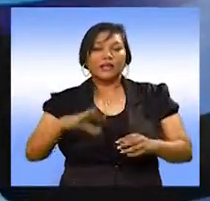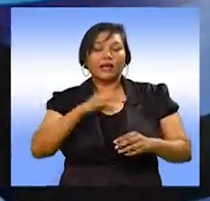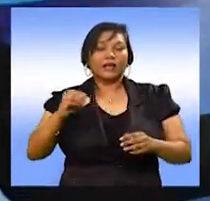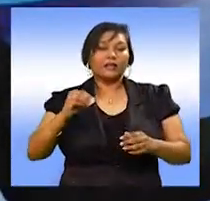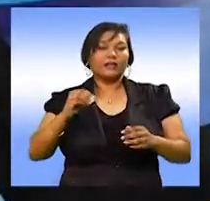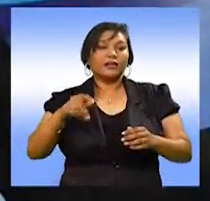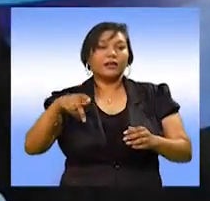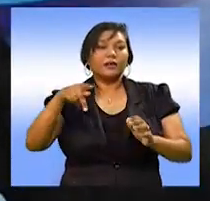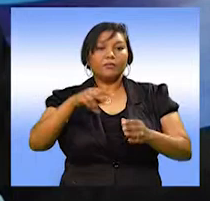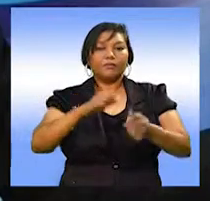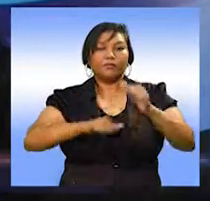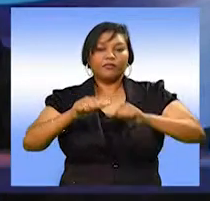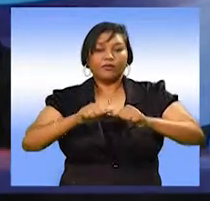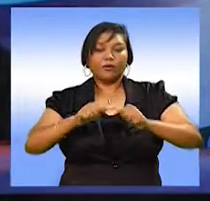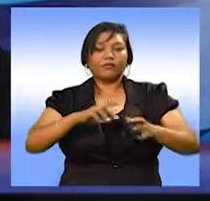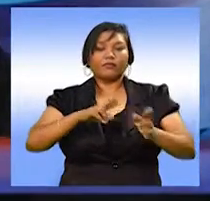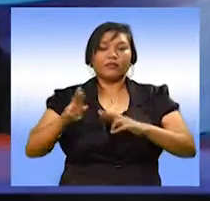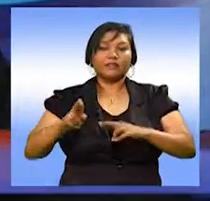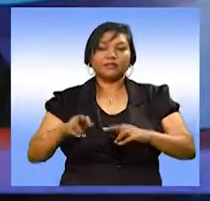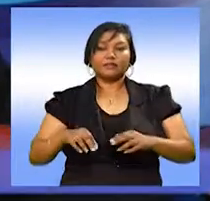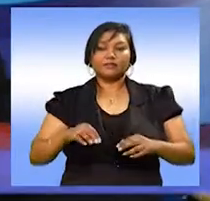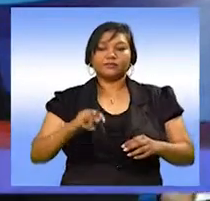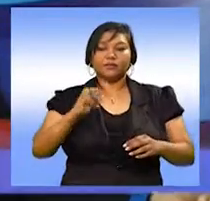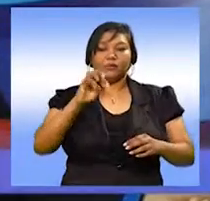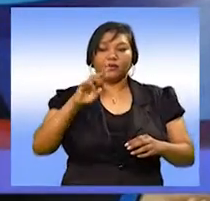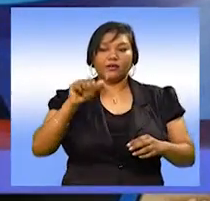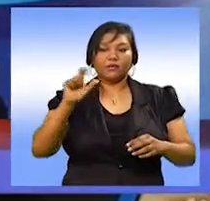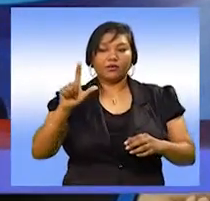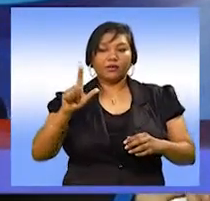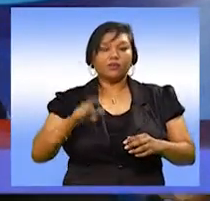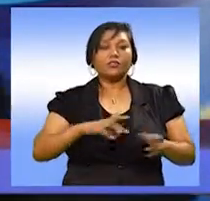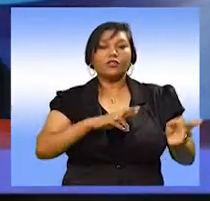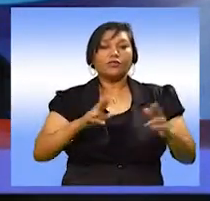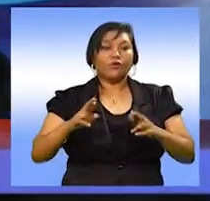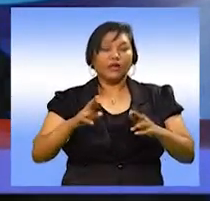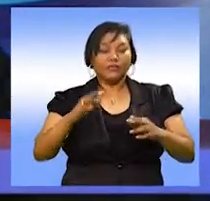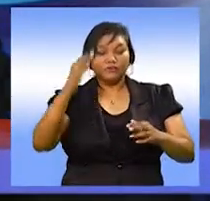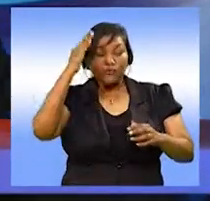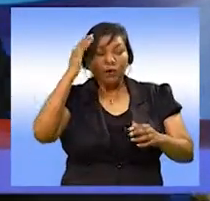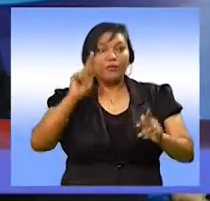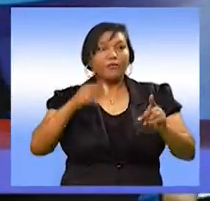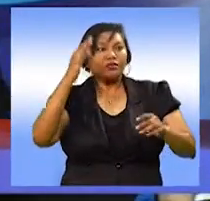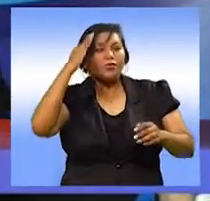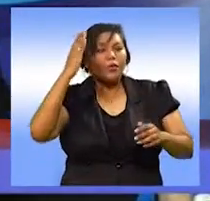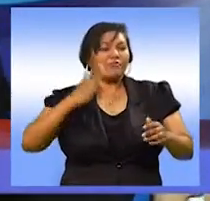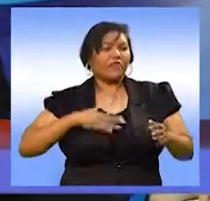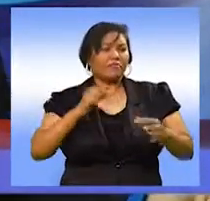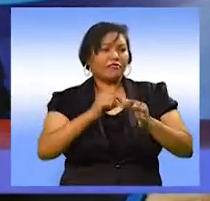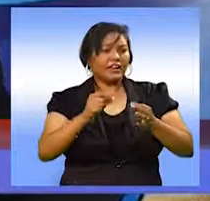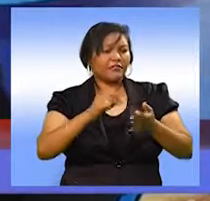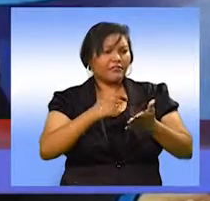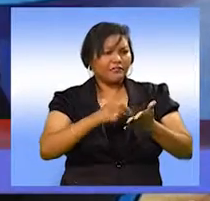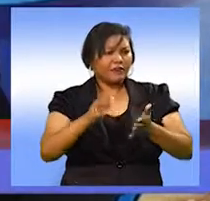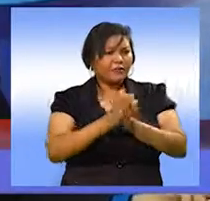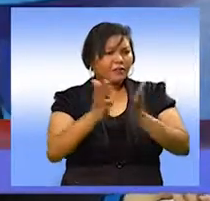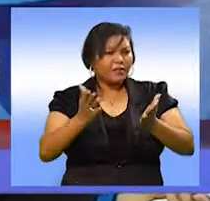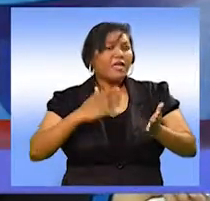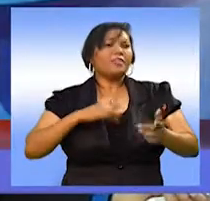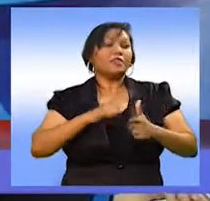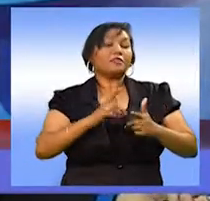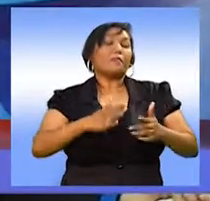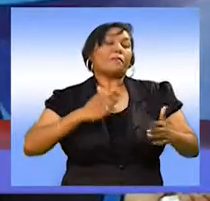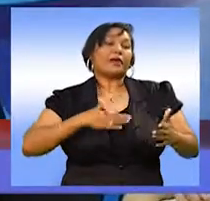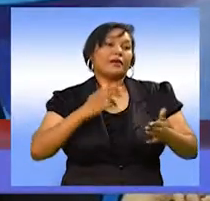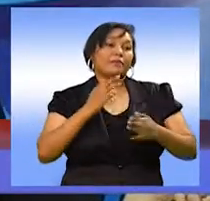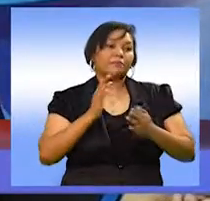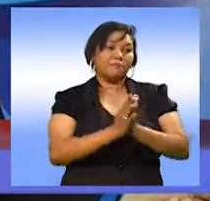The right to be identified prominently as the author of his work and not to have his name indicated on his work if he so desires, he has